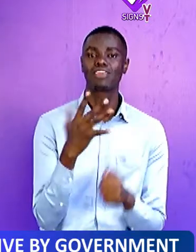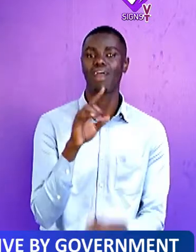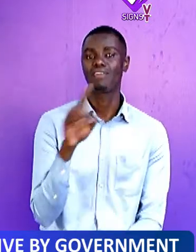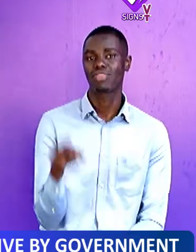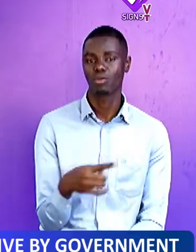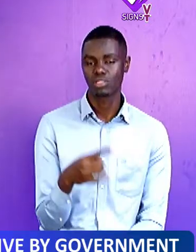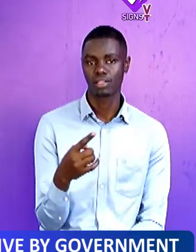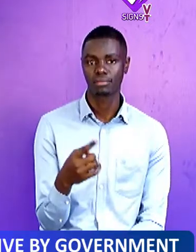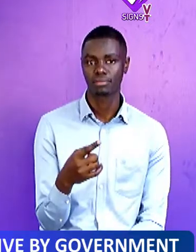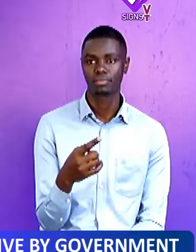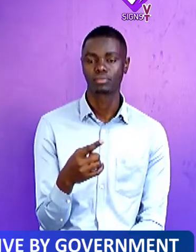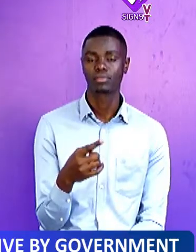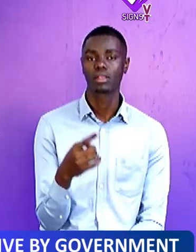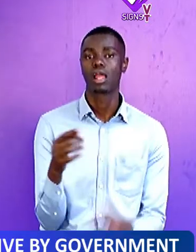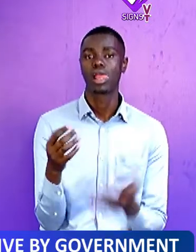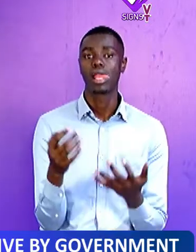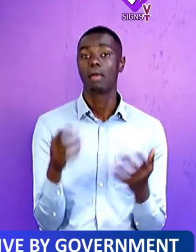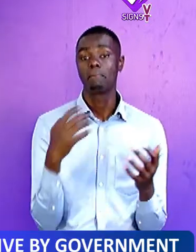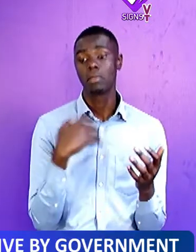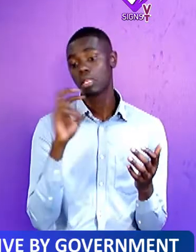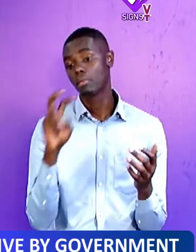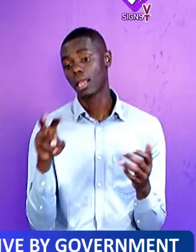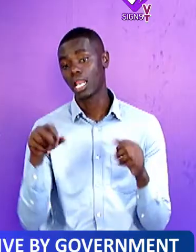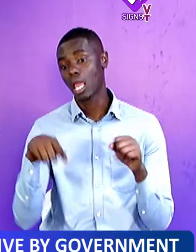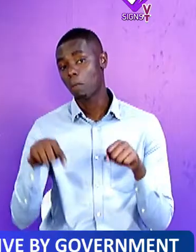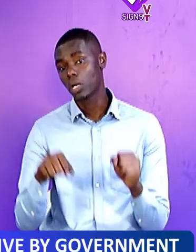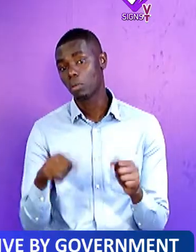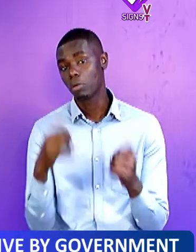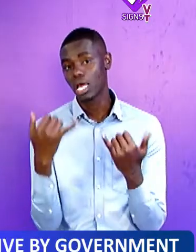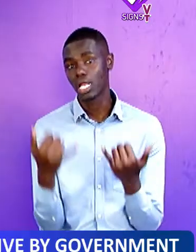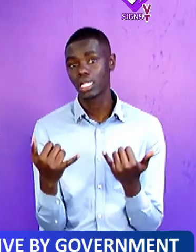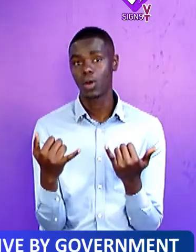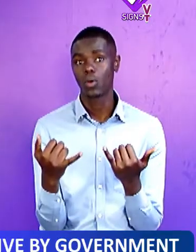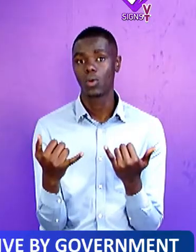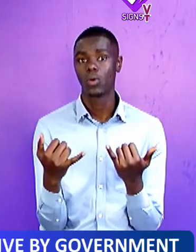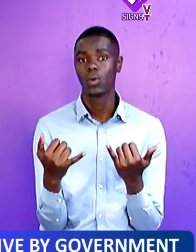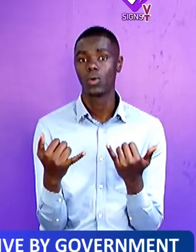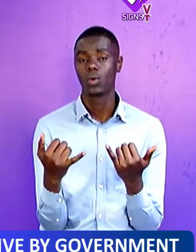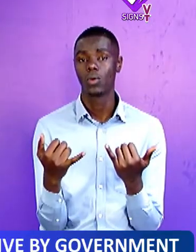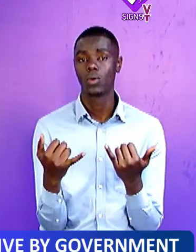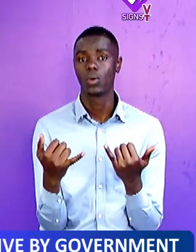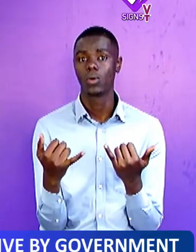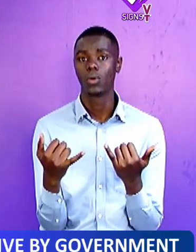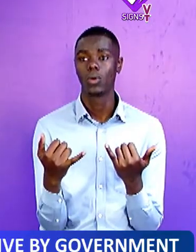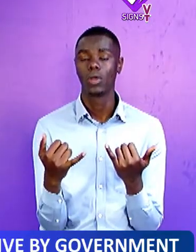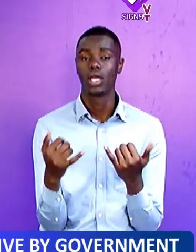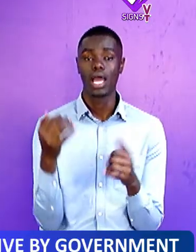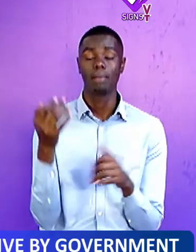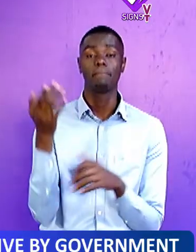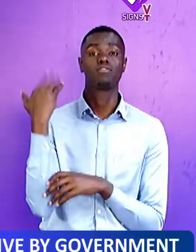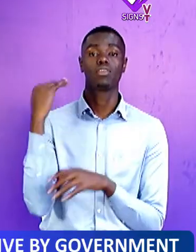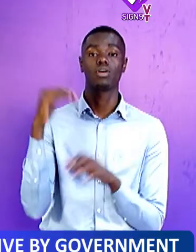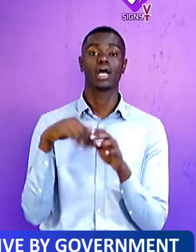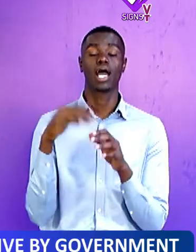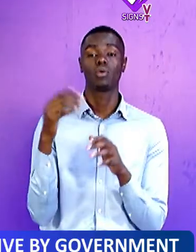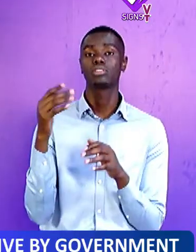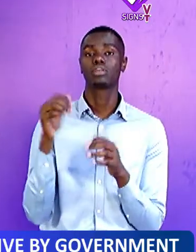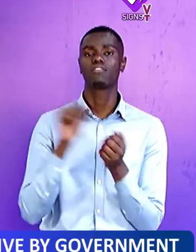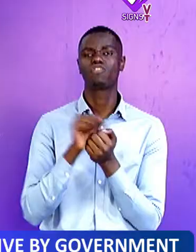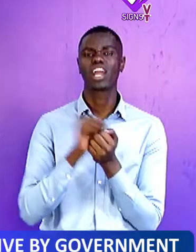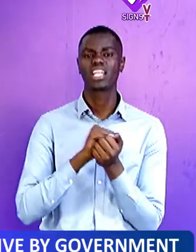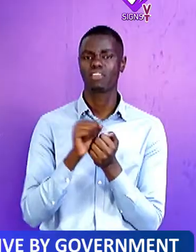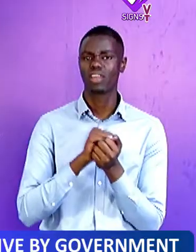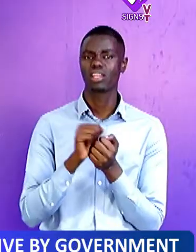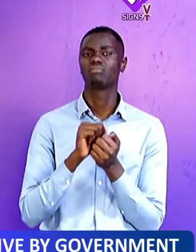it? While I've checked, the boda bodas actually, someone told me when I was in Kisumu on Friday, that his boda boda he